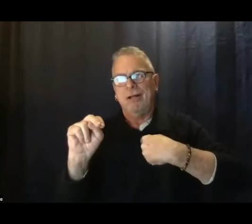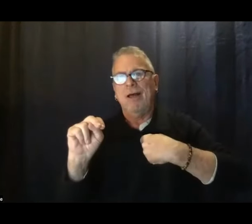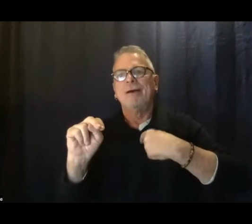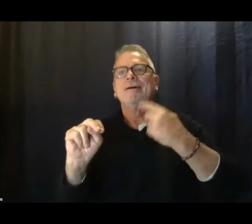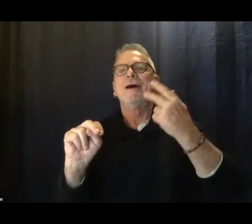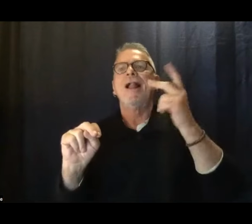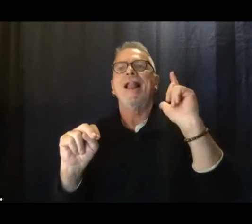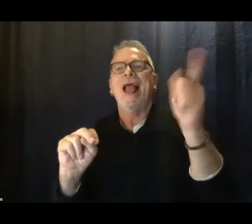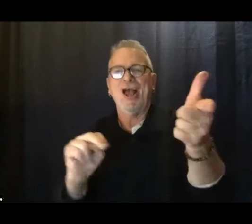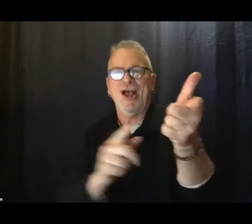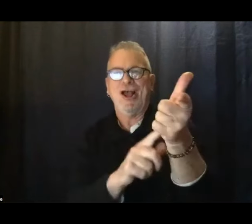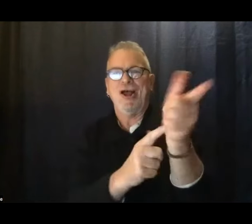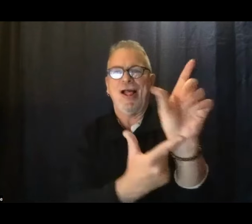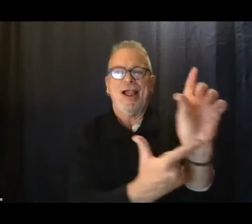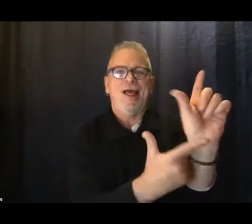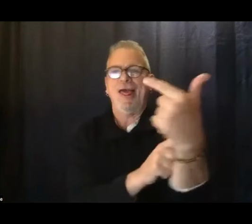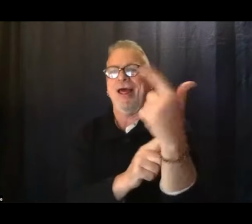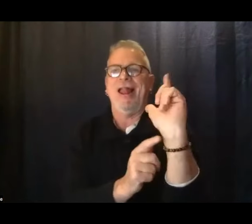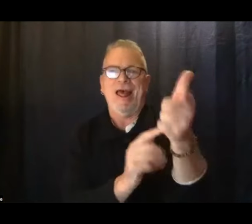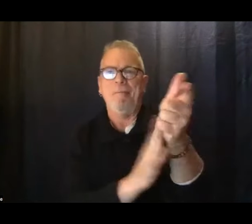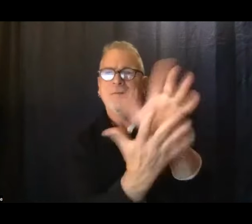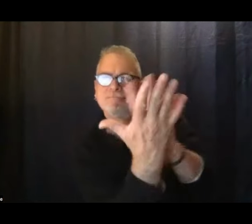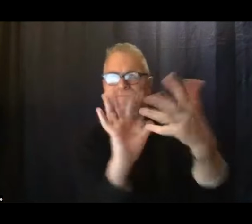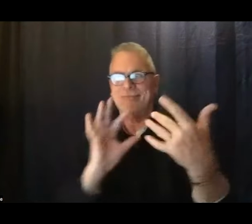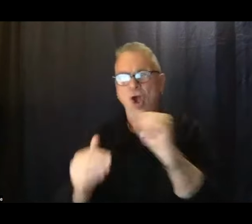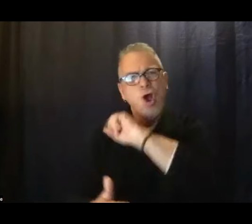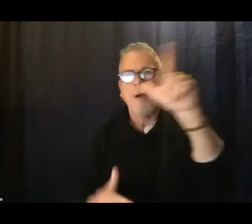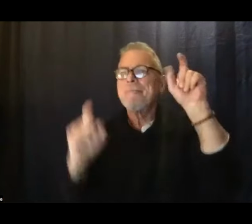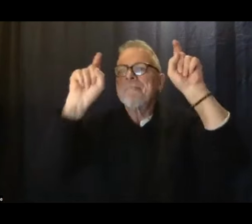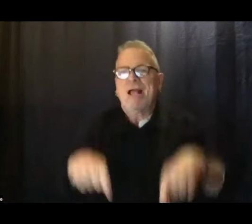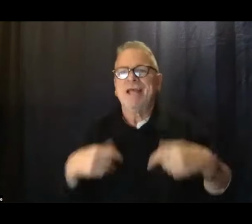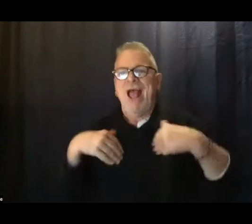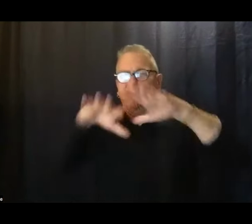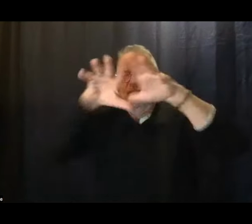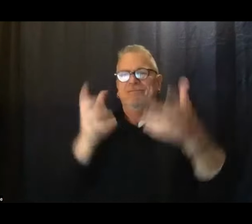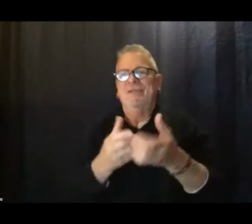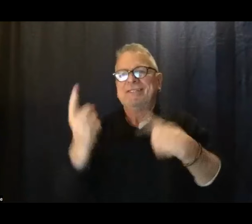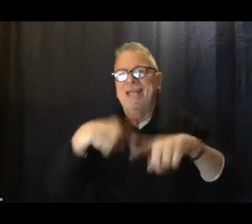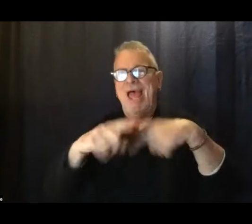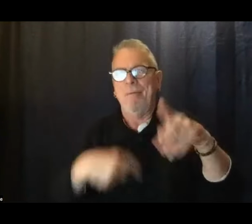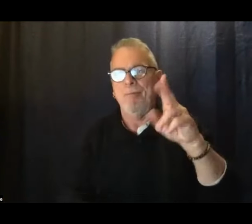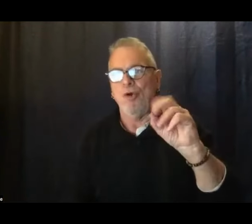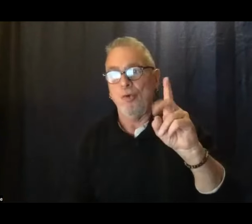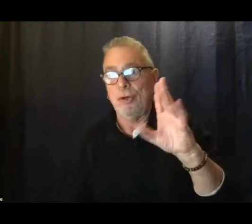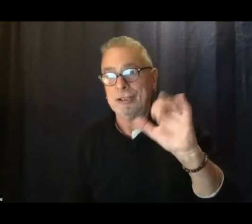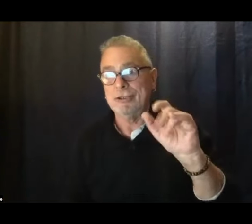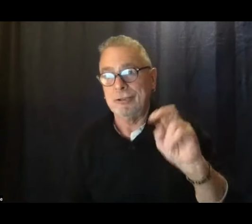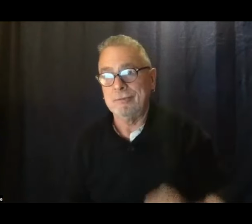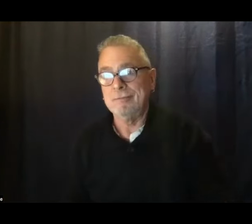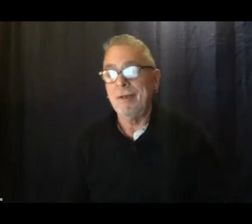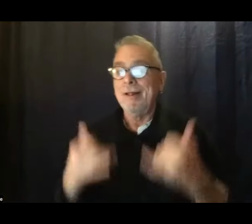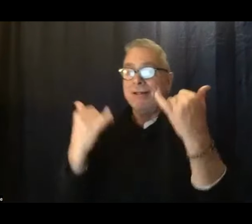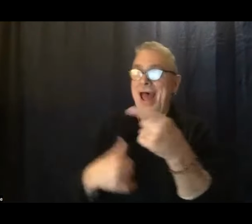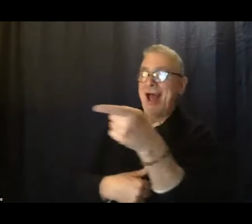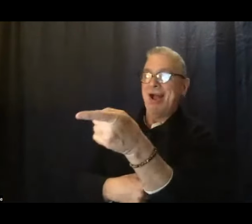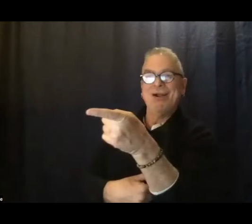the location where it's at, me is on my chest or later, right? All of these have to be incorporated